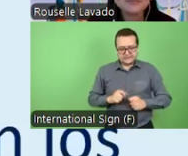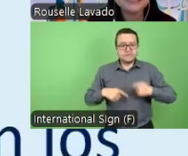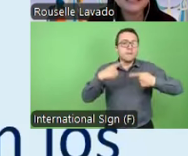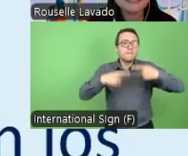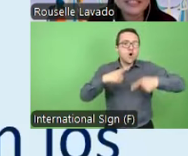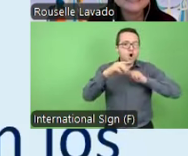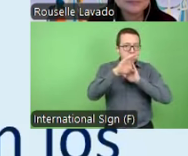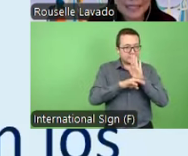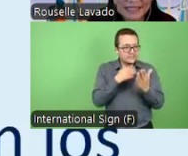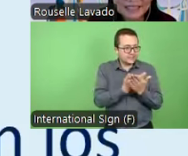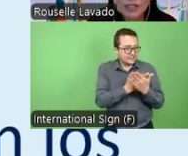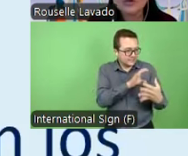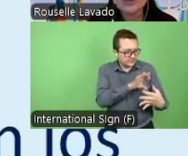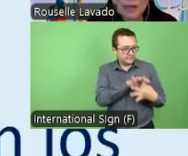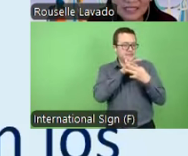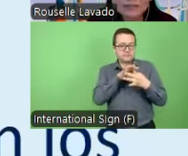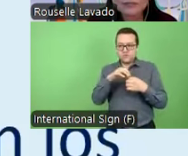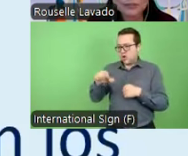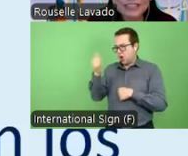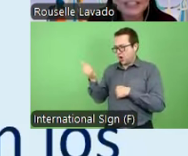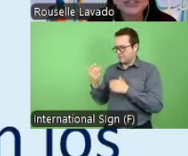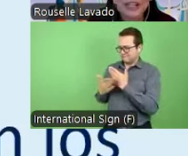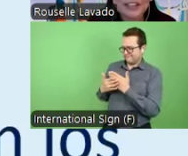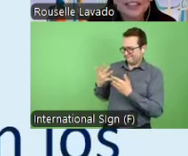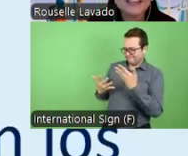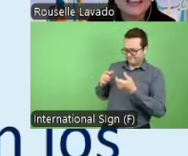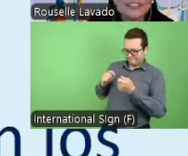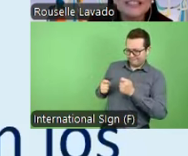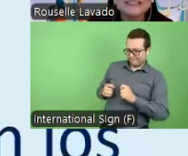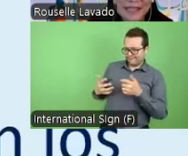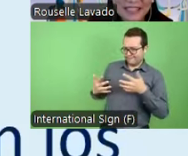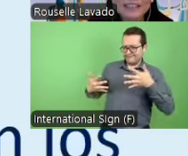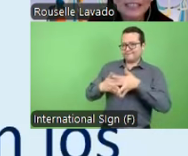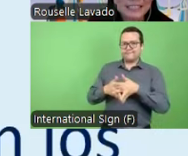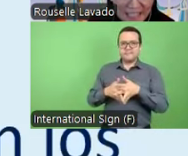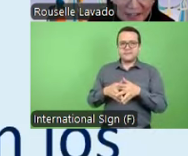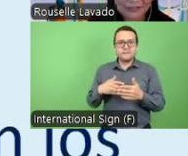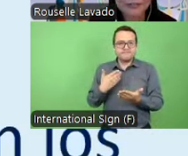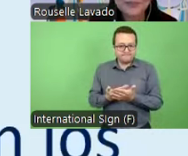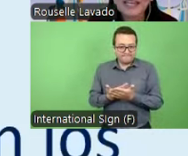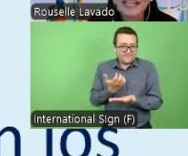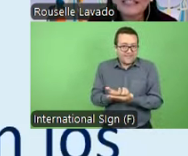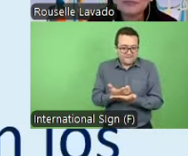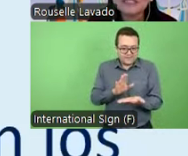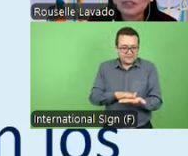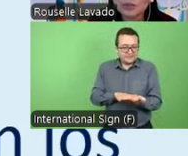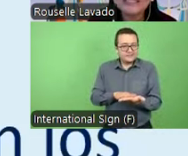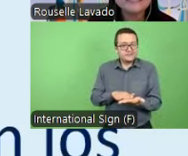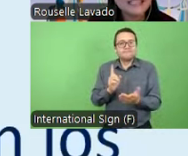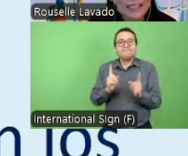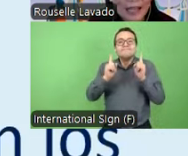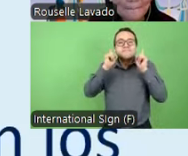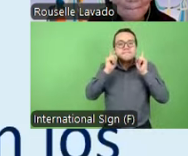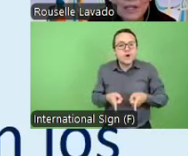be evidence-based, we must first strengthen the evidence base itself. And that means closing